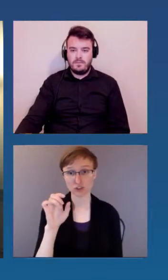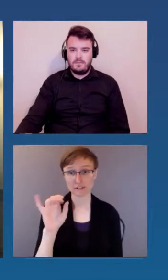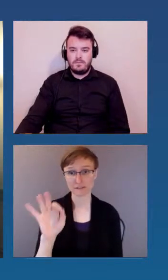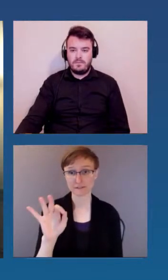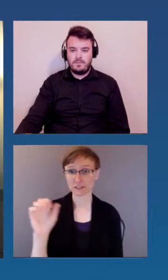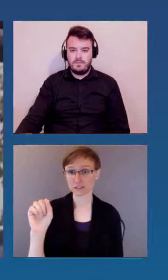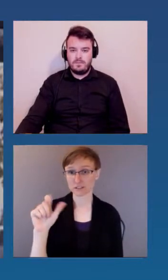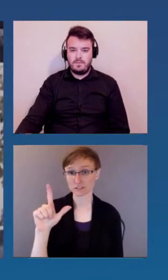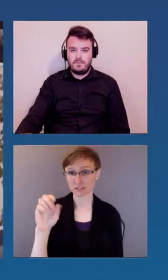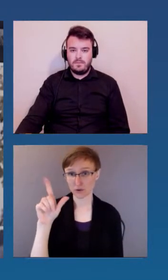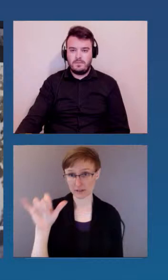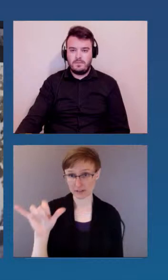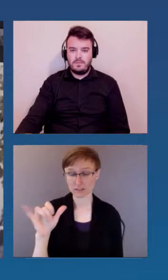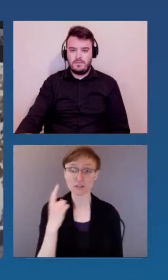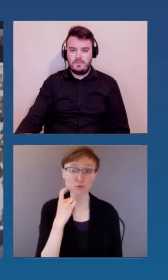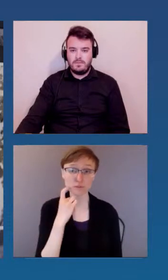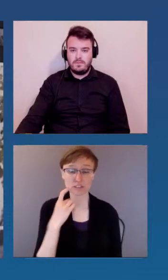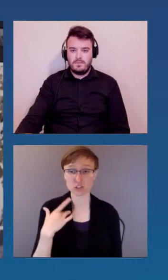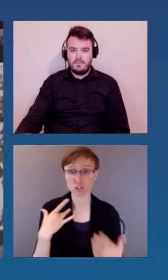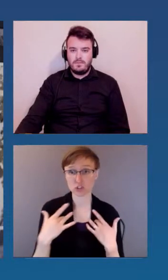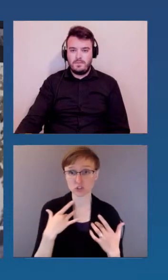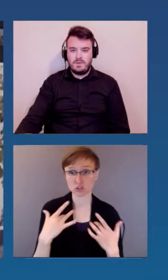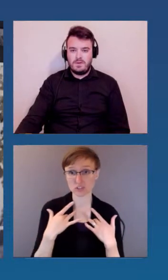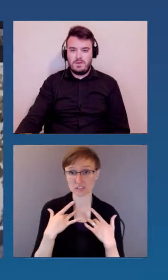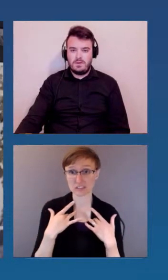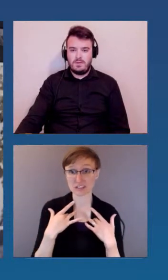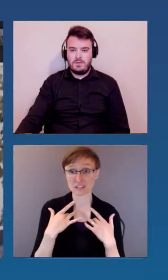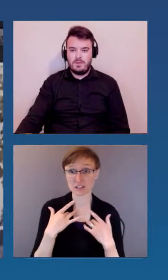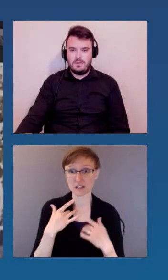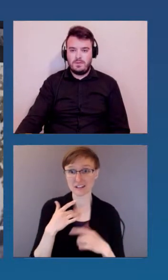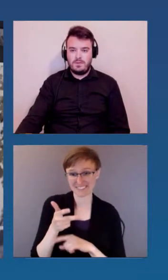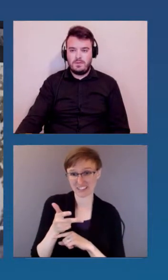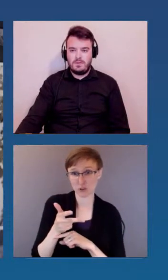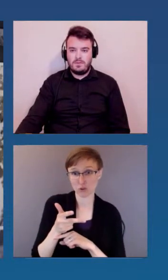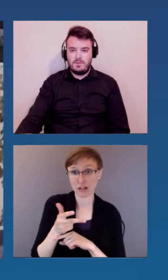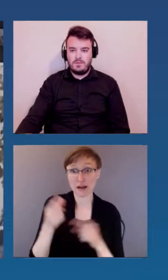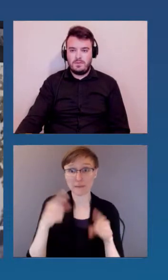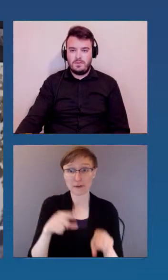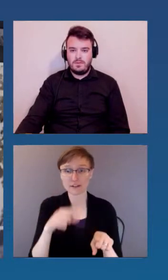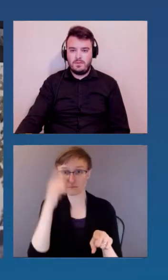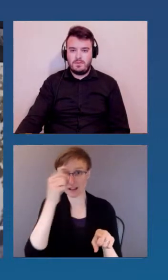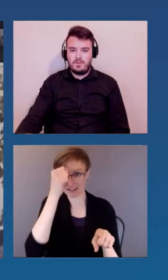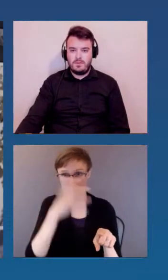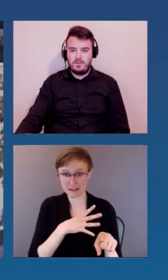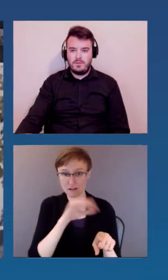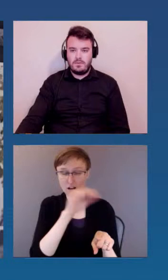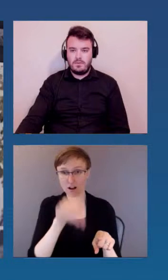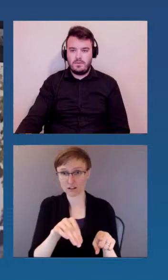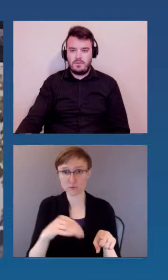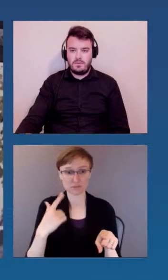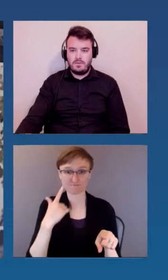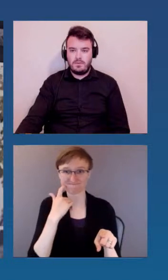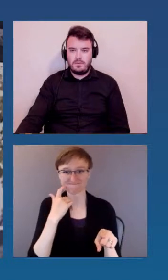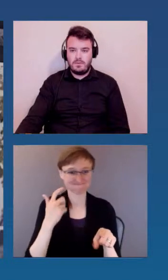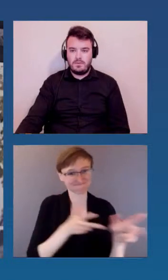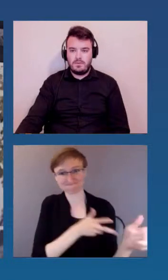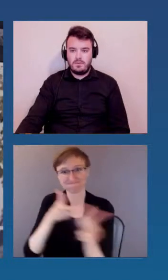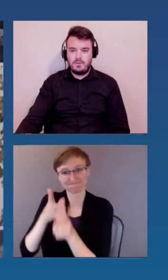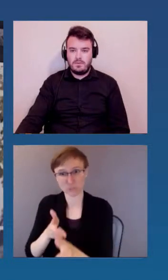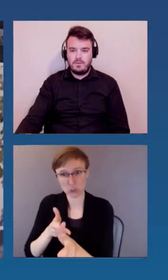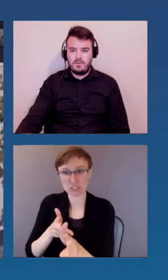maintenant répondre aux questions des médias en ordre alphabétique. Chacun pourra poser une question et une question de suivi. We'll start right now with